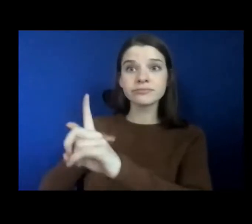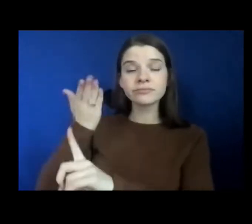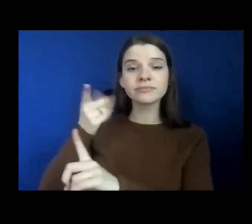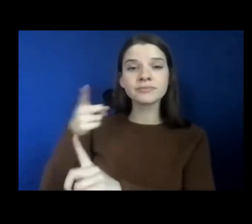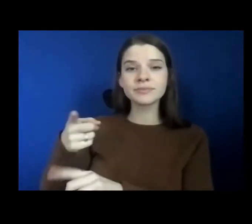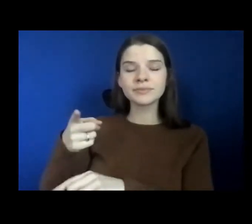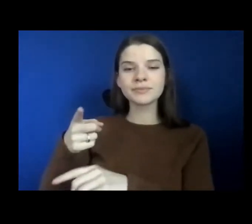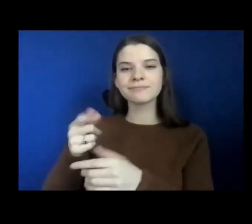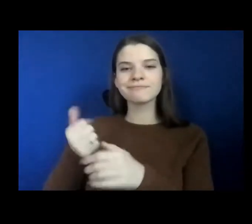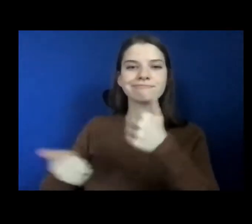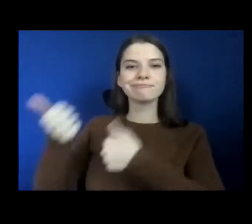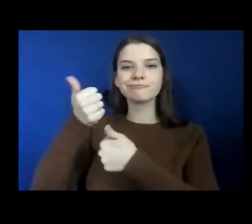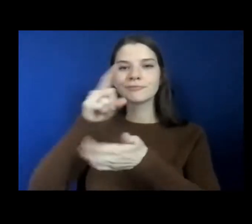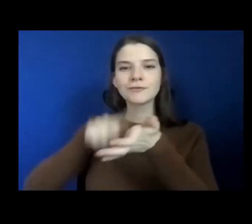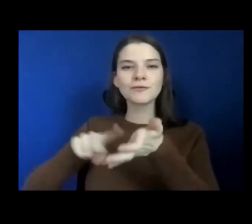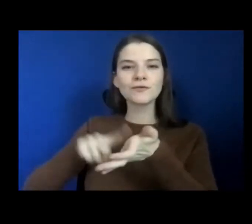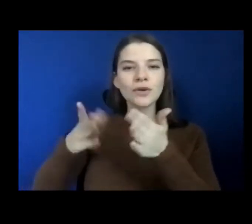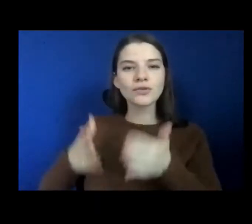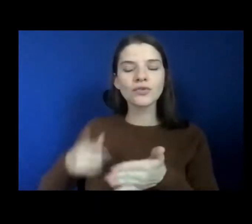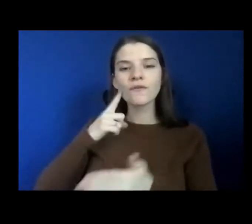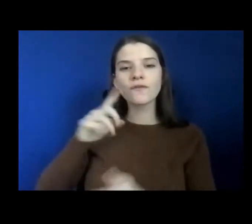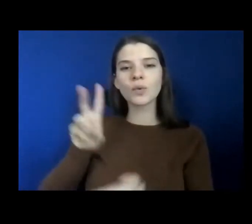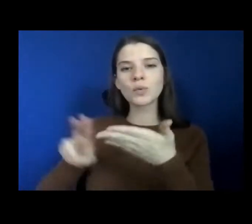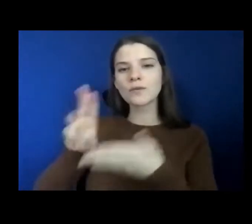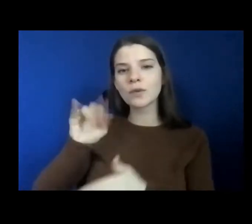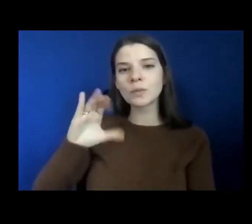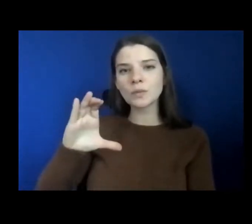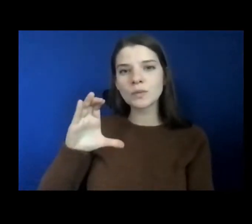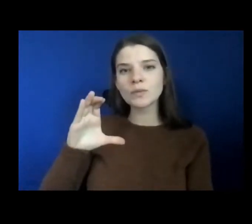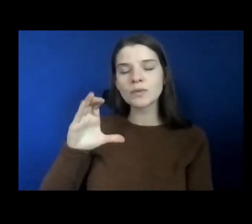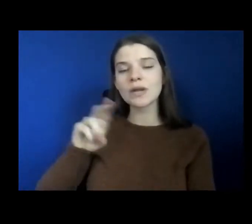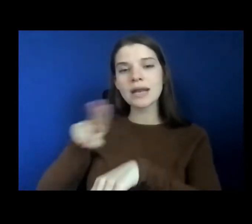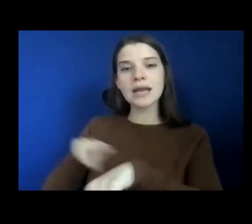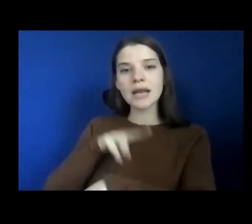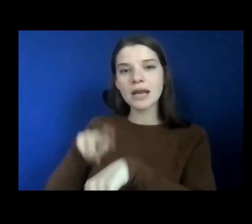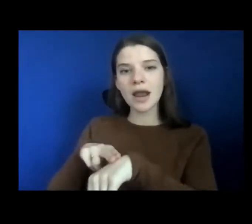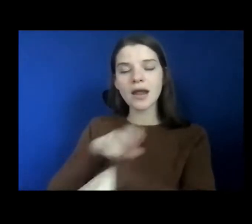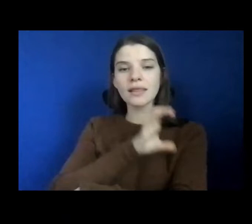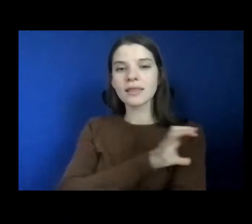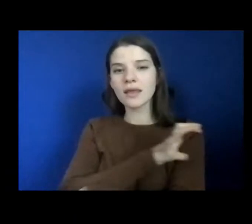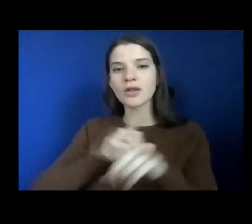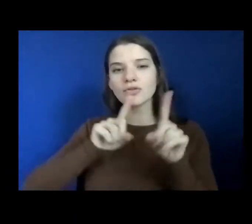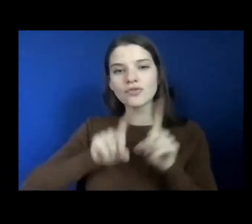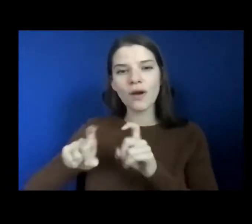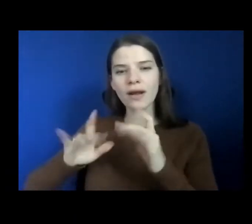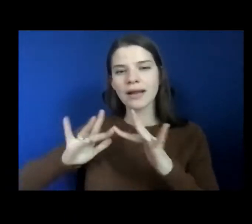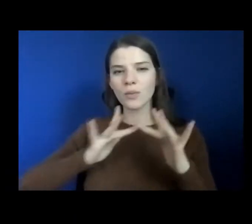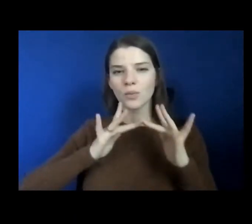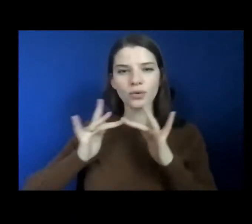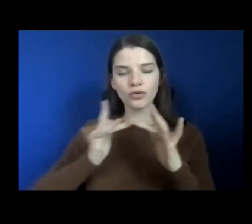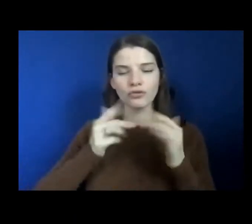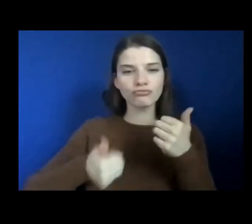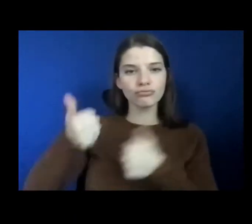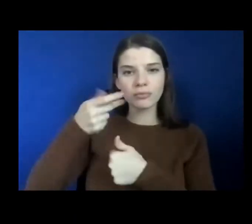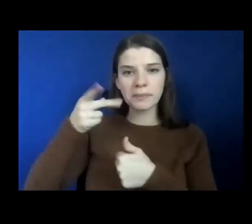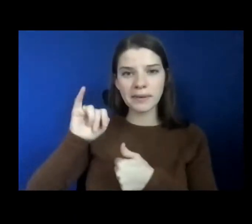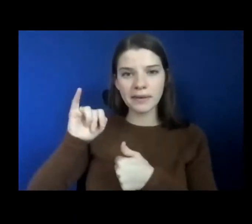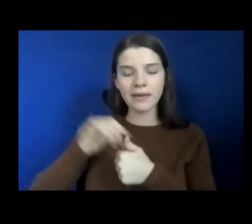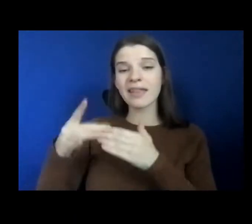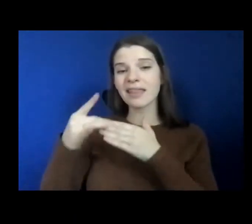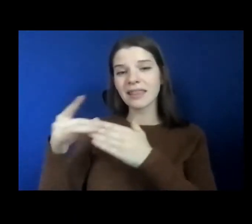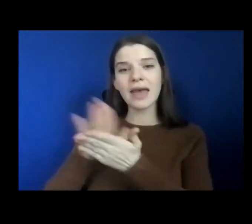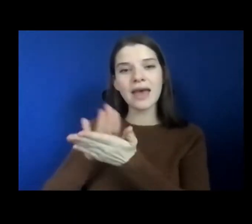principal investigator for the University of Wisconsin National Clinical Trial Network, lead